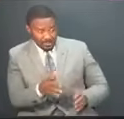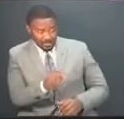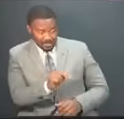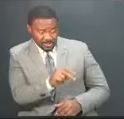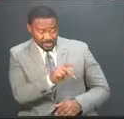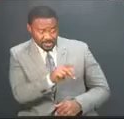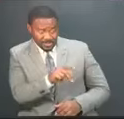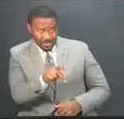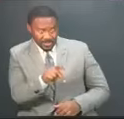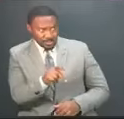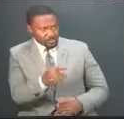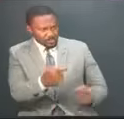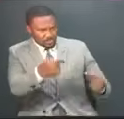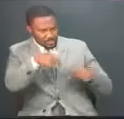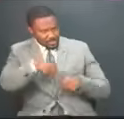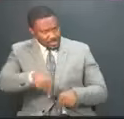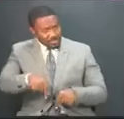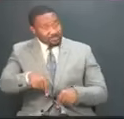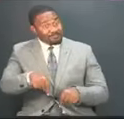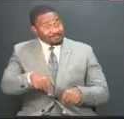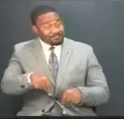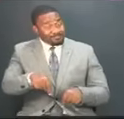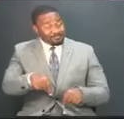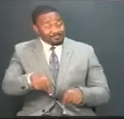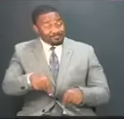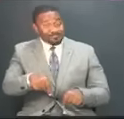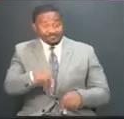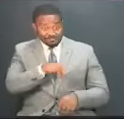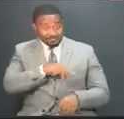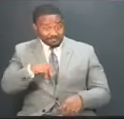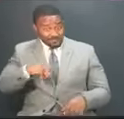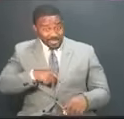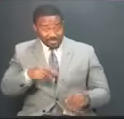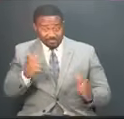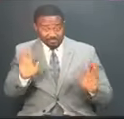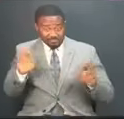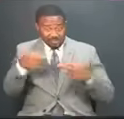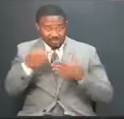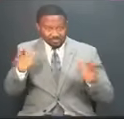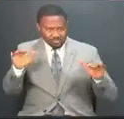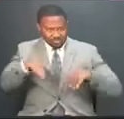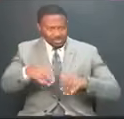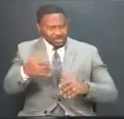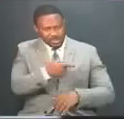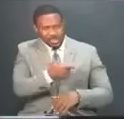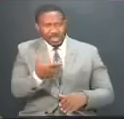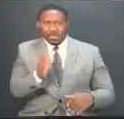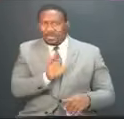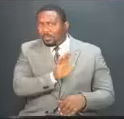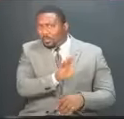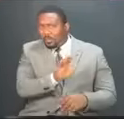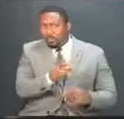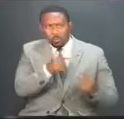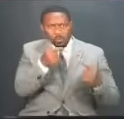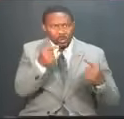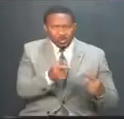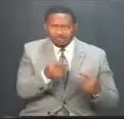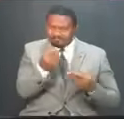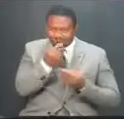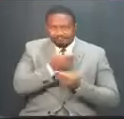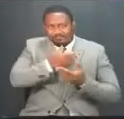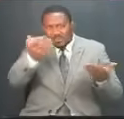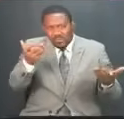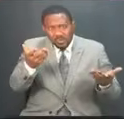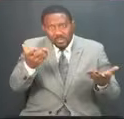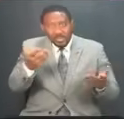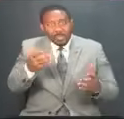that we should come back to the chamber and they can restate their position, and I will also state this position as I